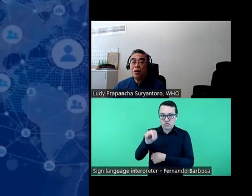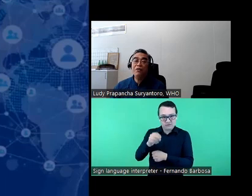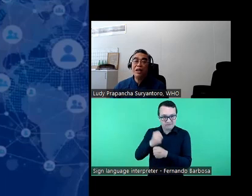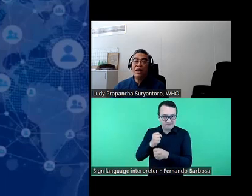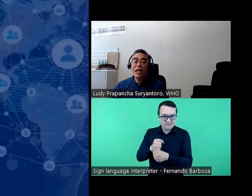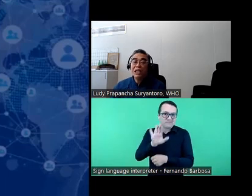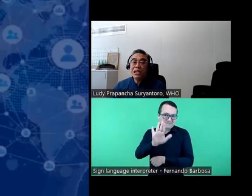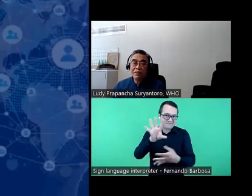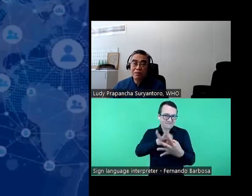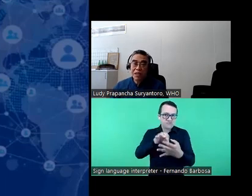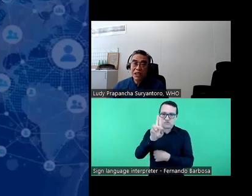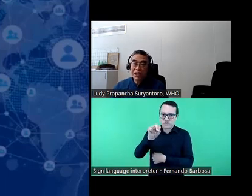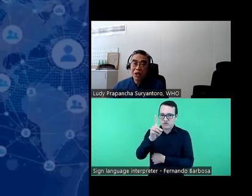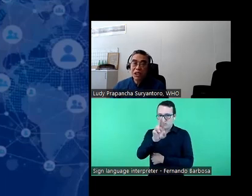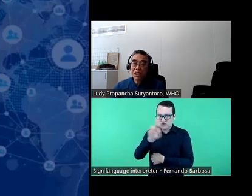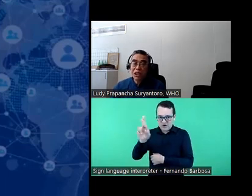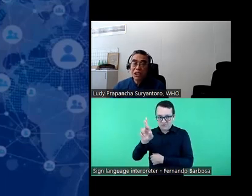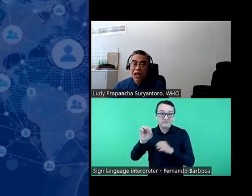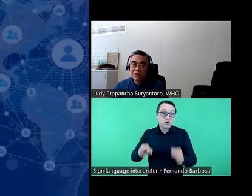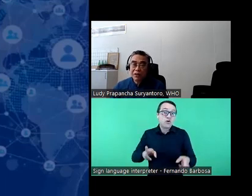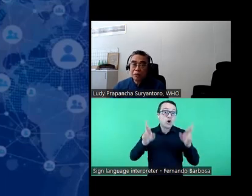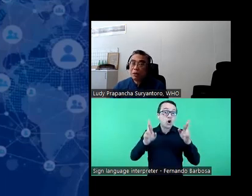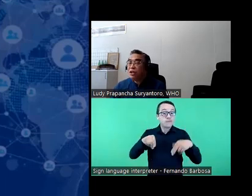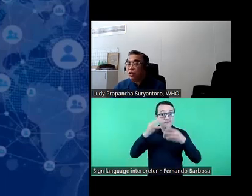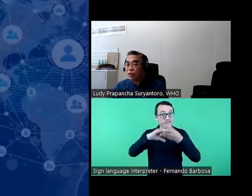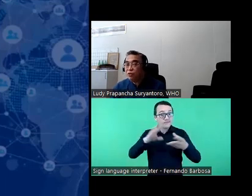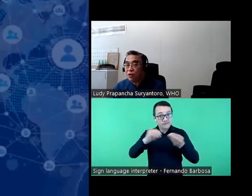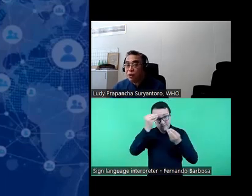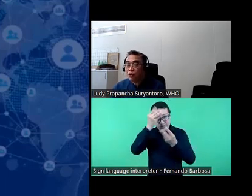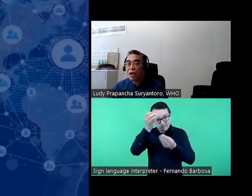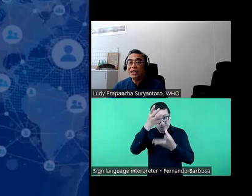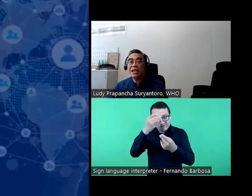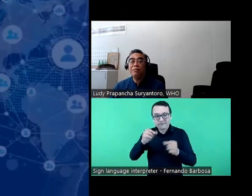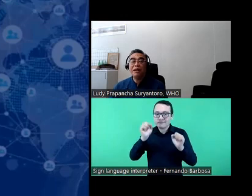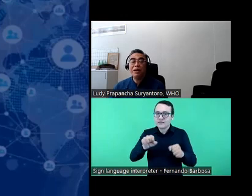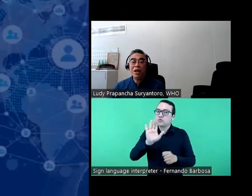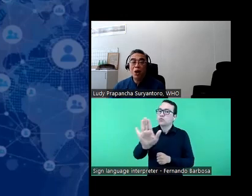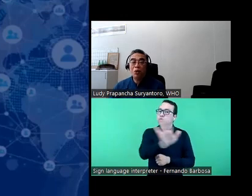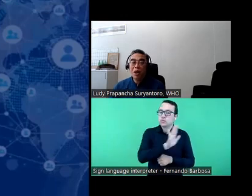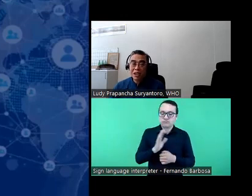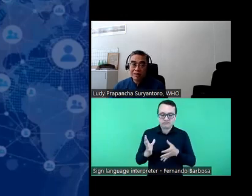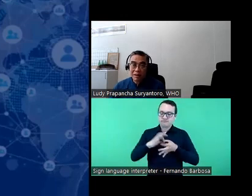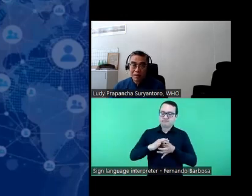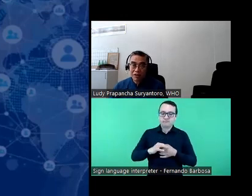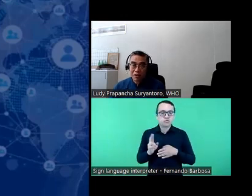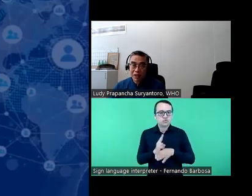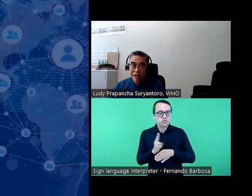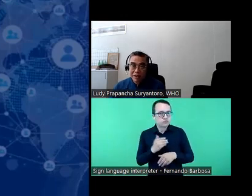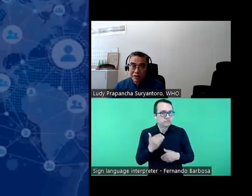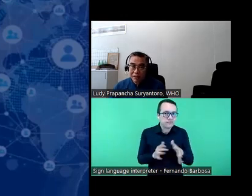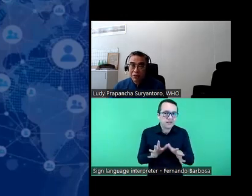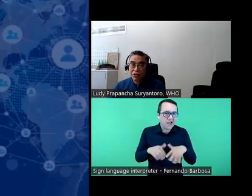and then hopefully this information and knowledge transfer will be useful for you to understand better on what is